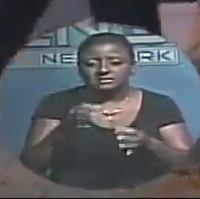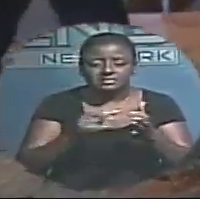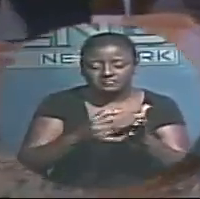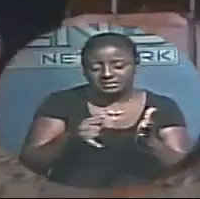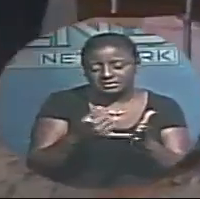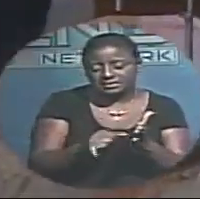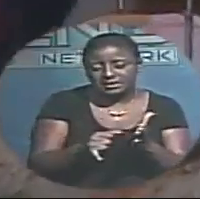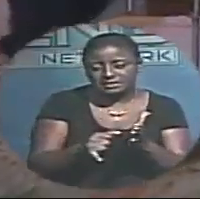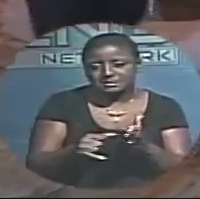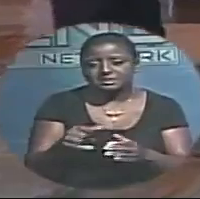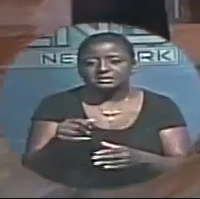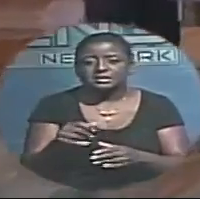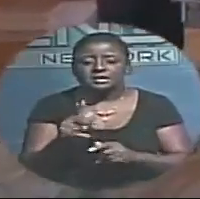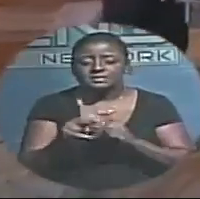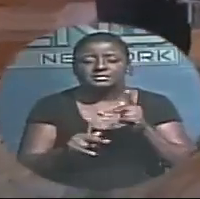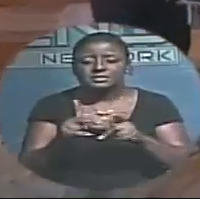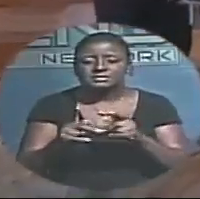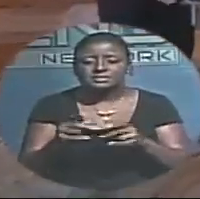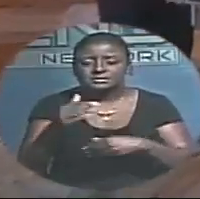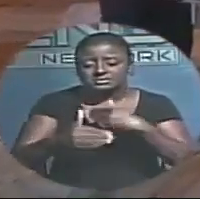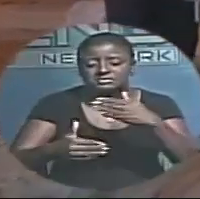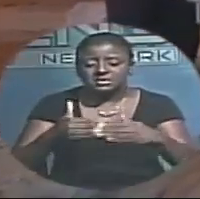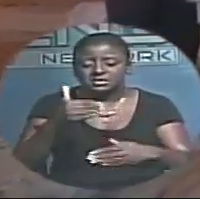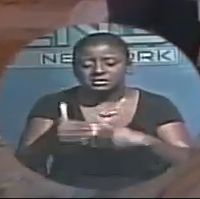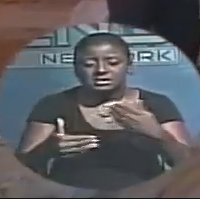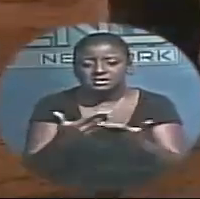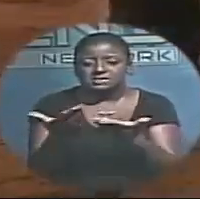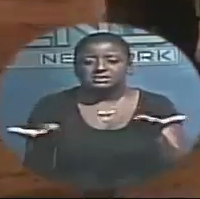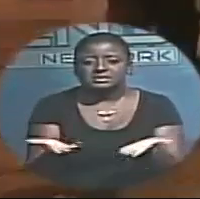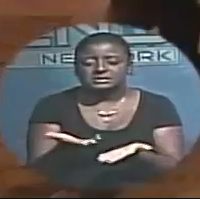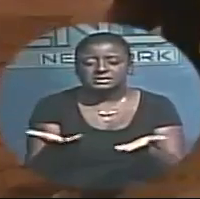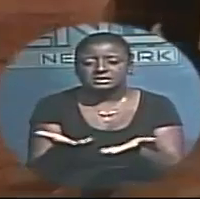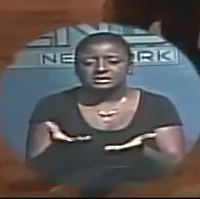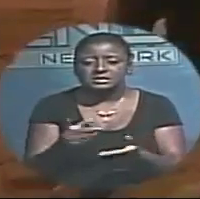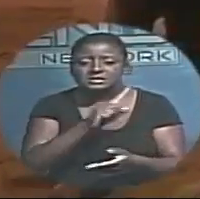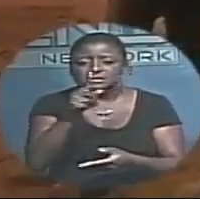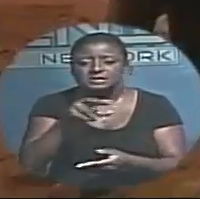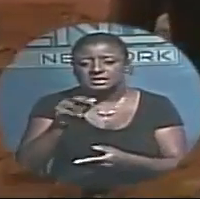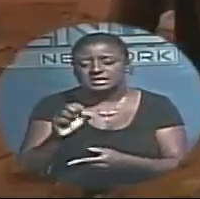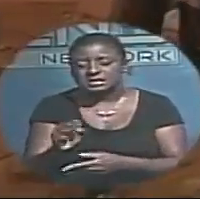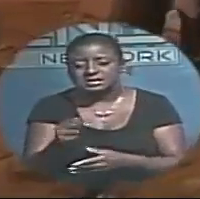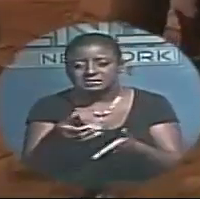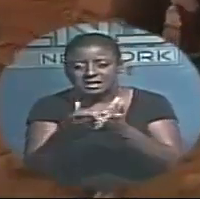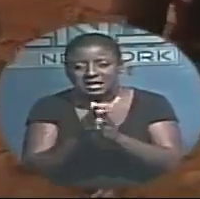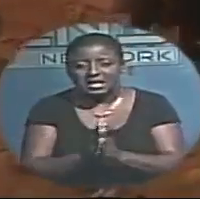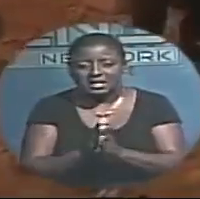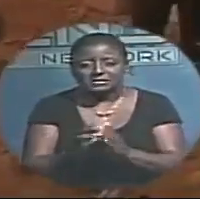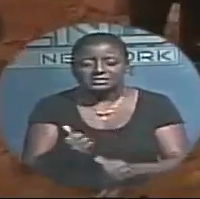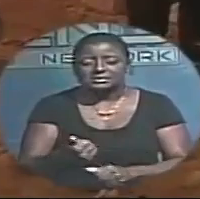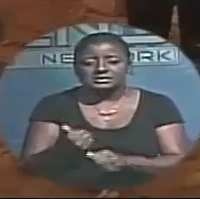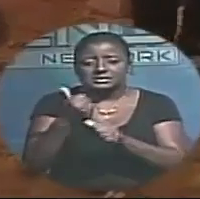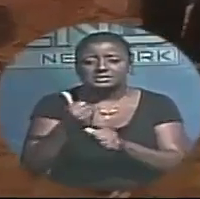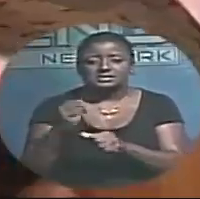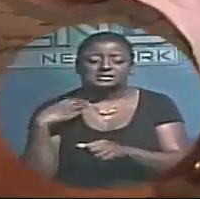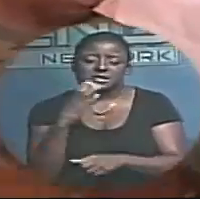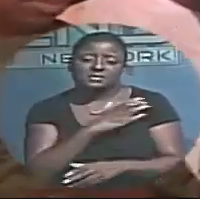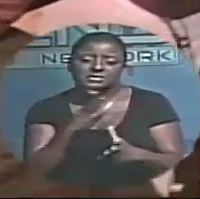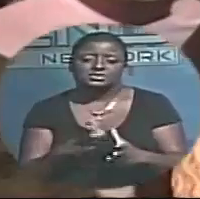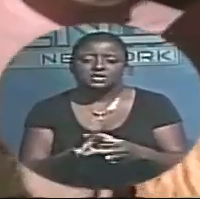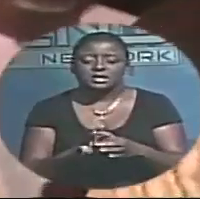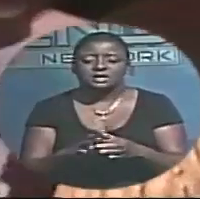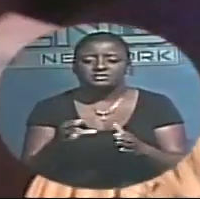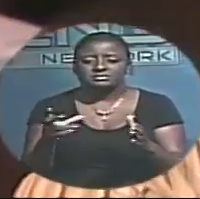as officials processed the scene. ZNS News asked Assistant Commissioner of Police for Crime Anthony Ferguson if he was satisfied how his